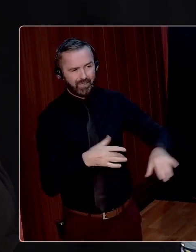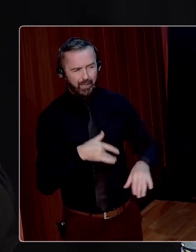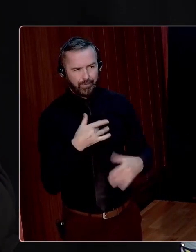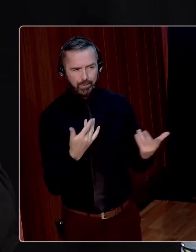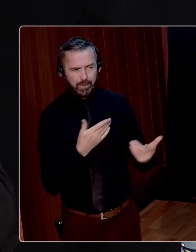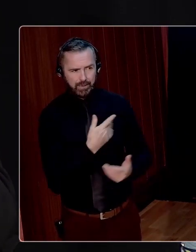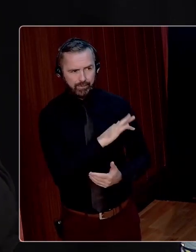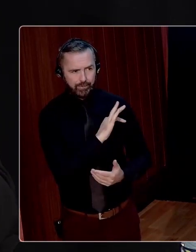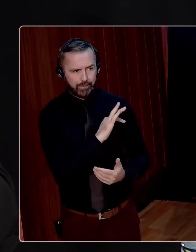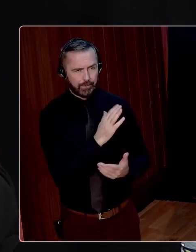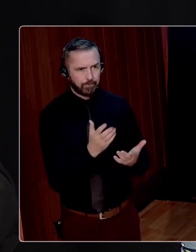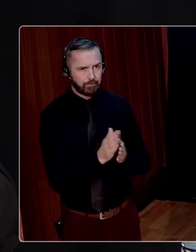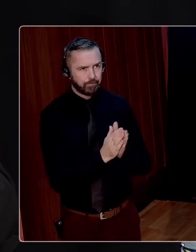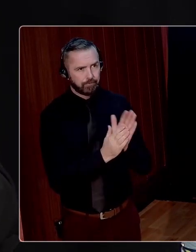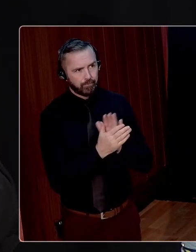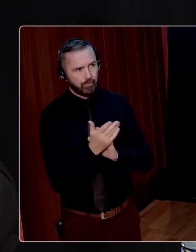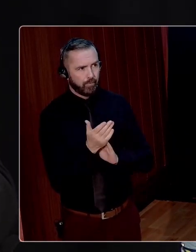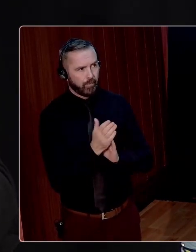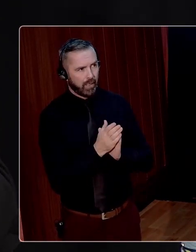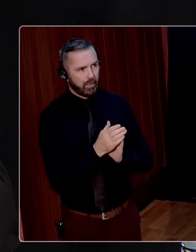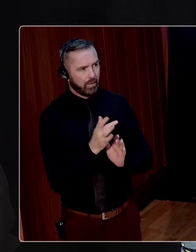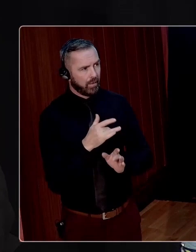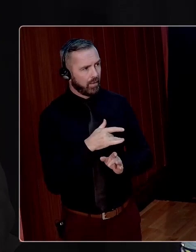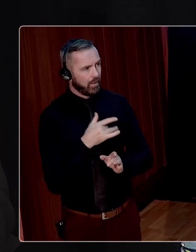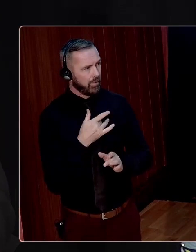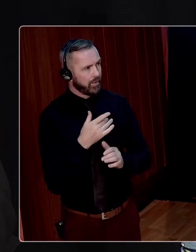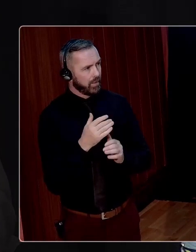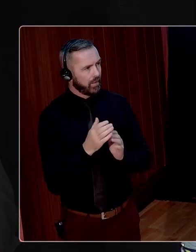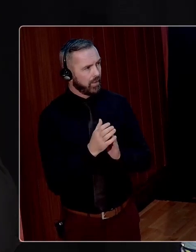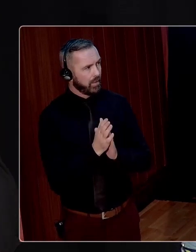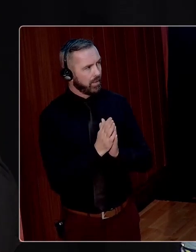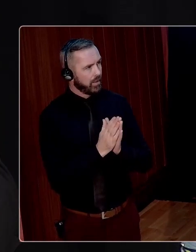felt myself that it read it mostly to the